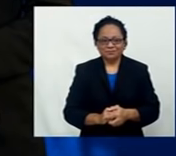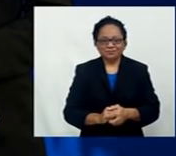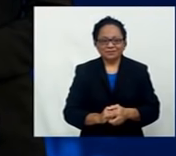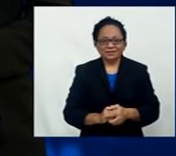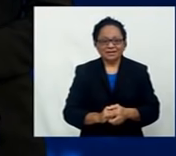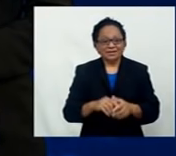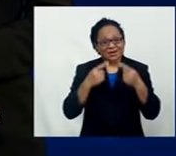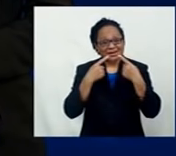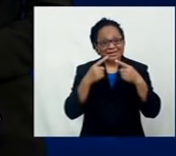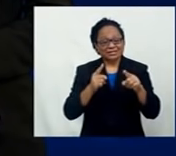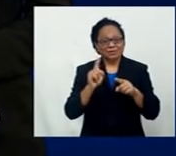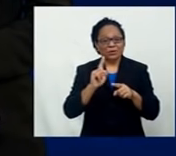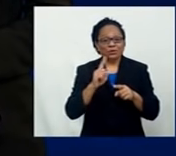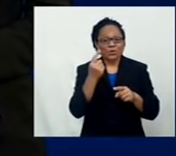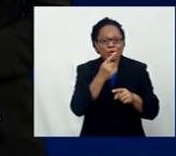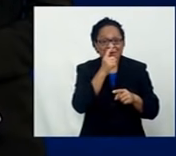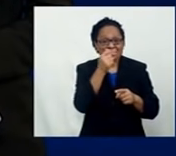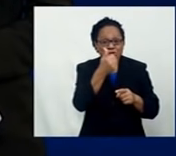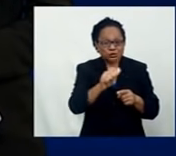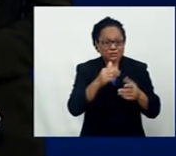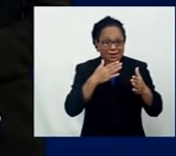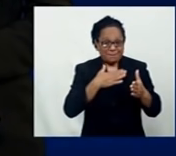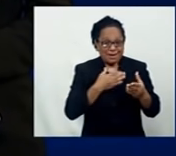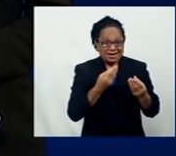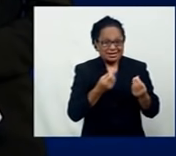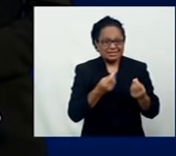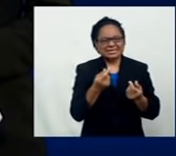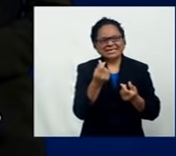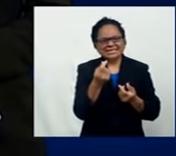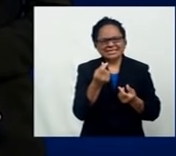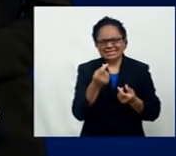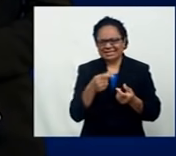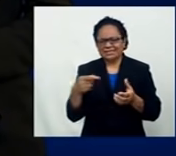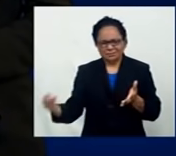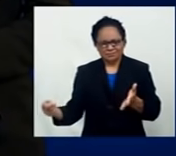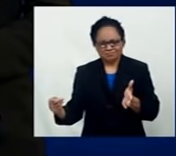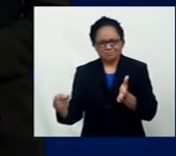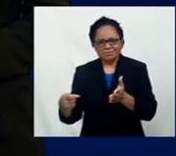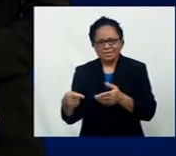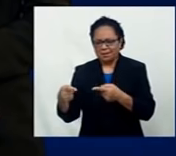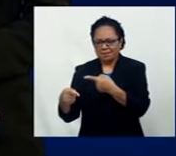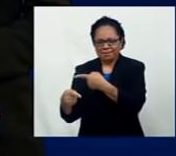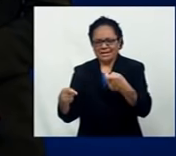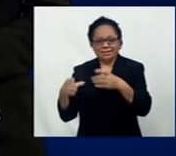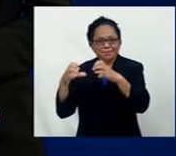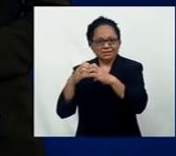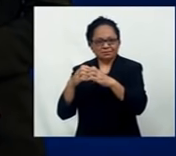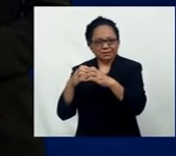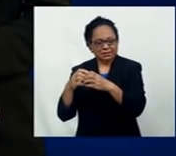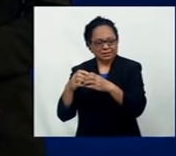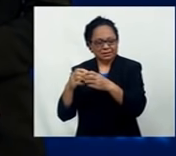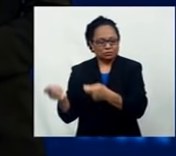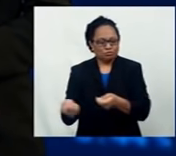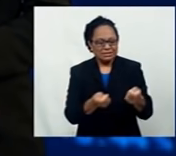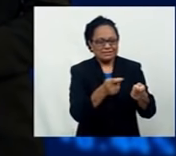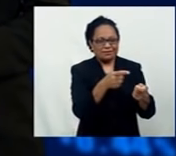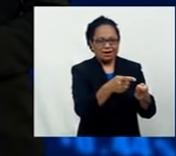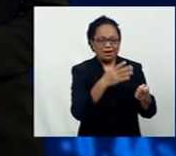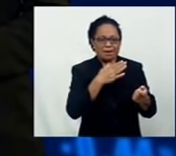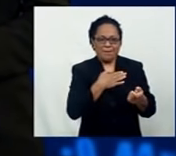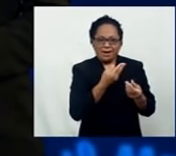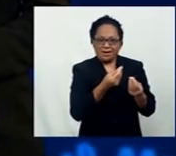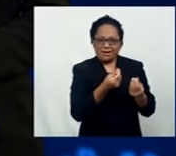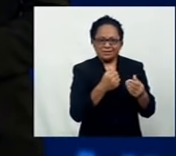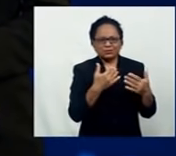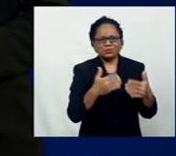announcement enables MyCash customers to fund their mobile wallet instantaneously by transferring funds from their BSP account using their